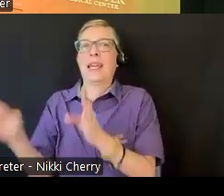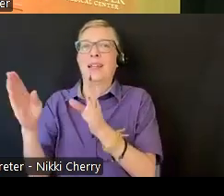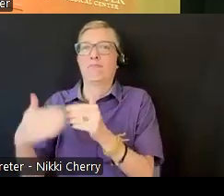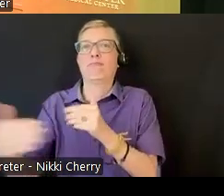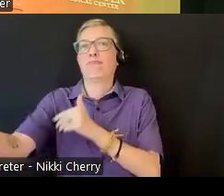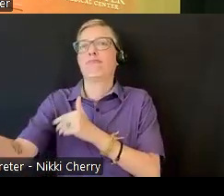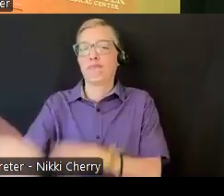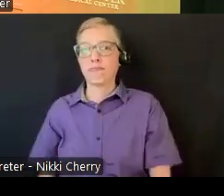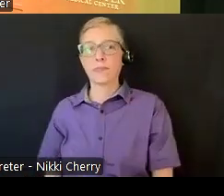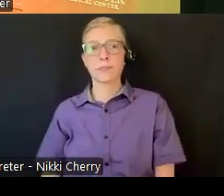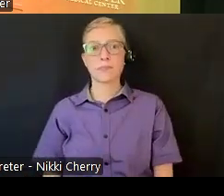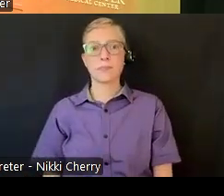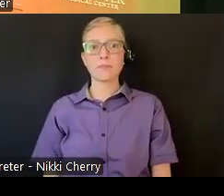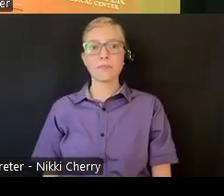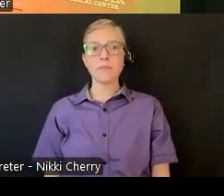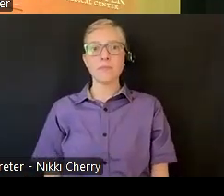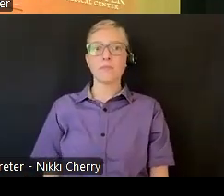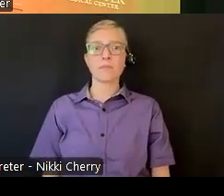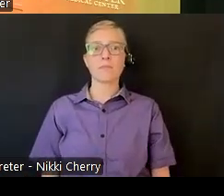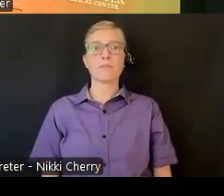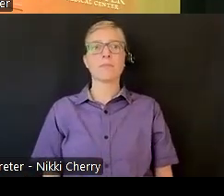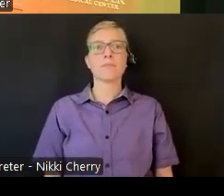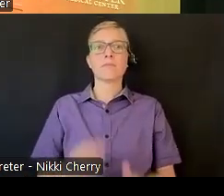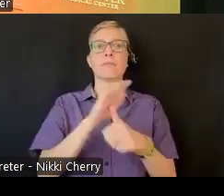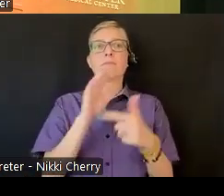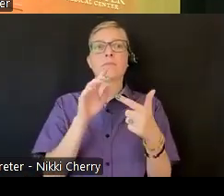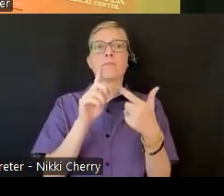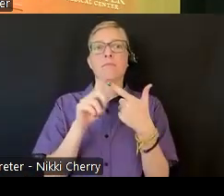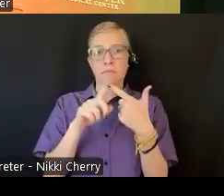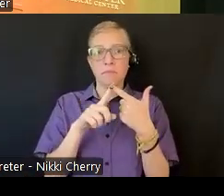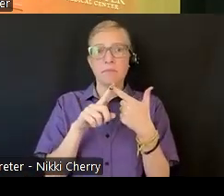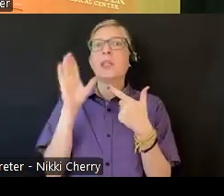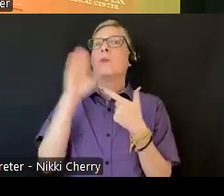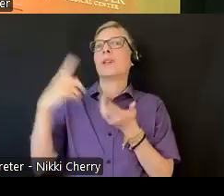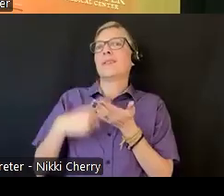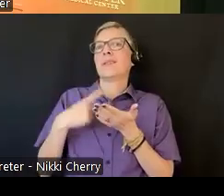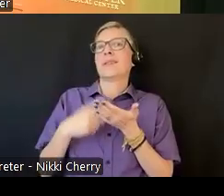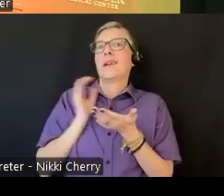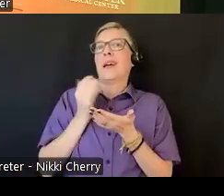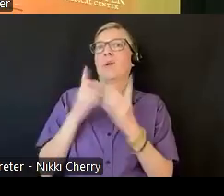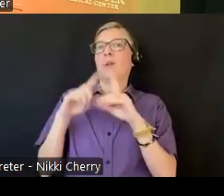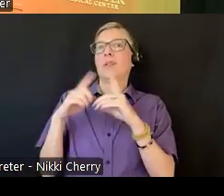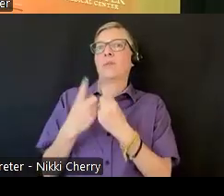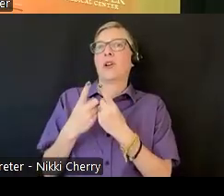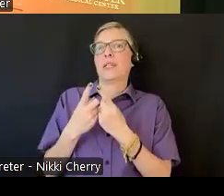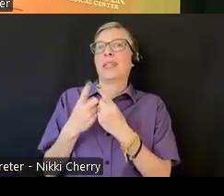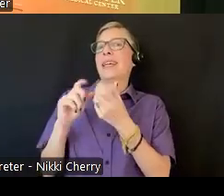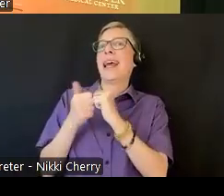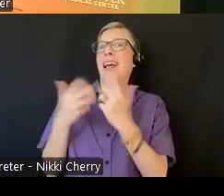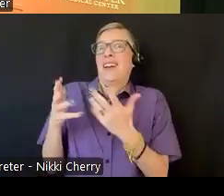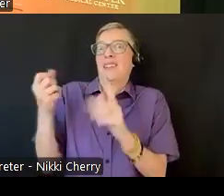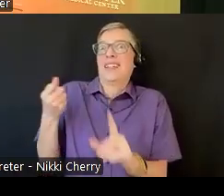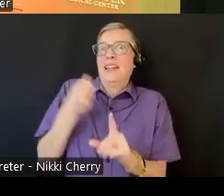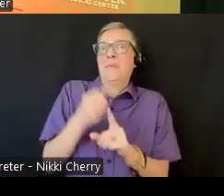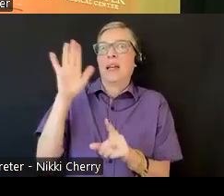also how our department is affected by the recent federal policy changes and some of the issues related to